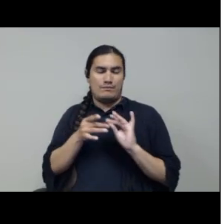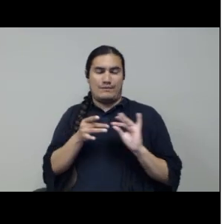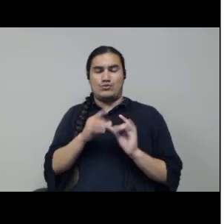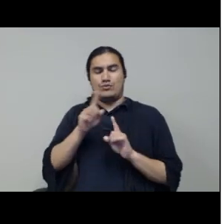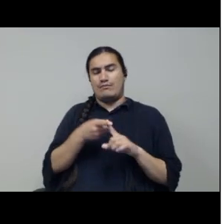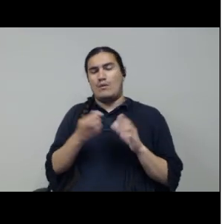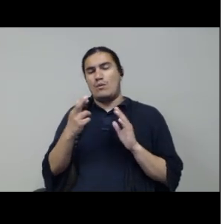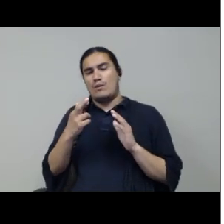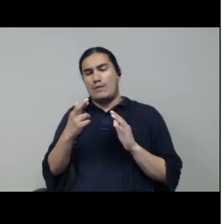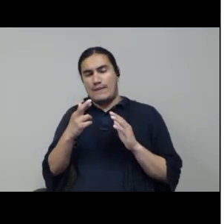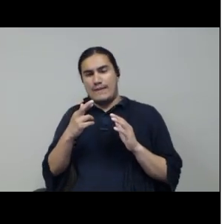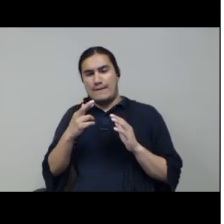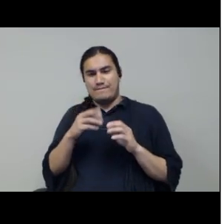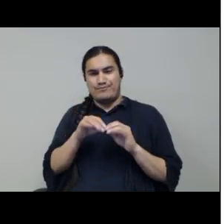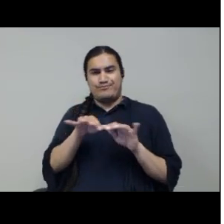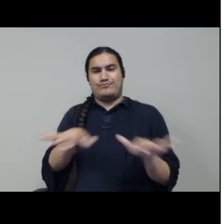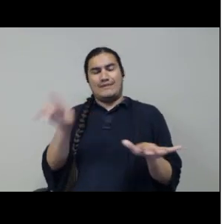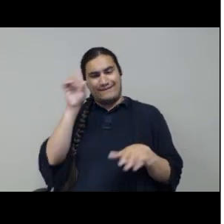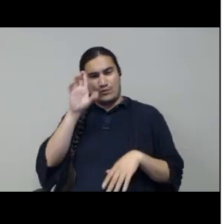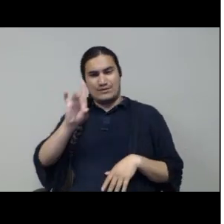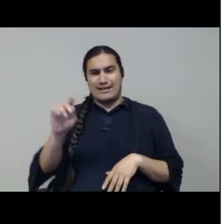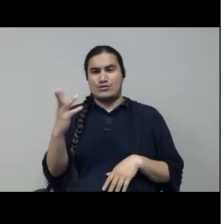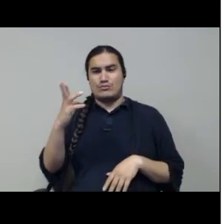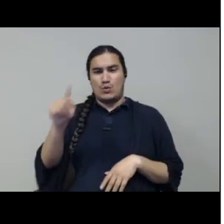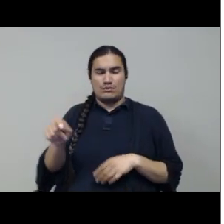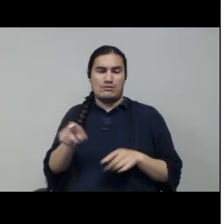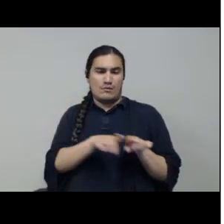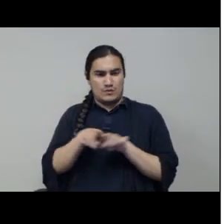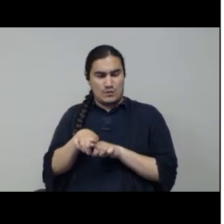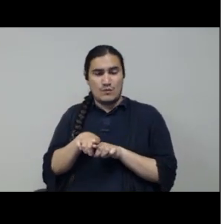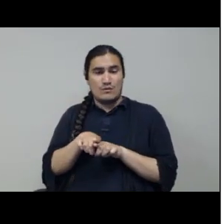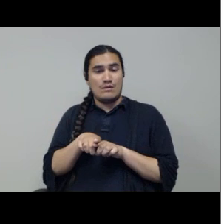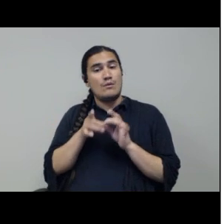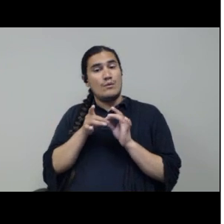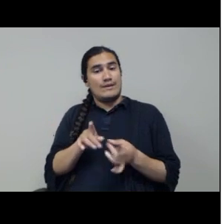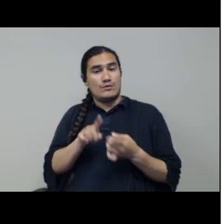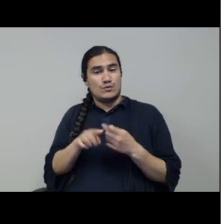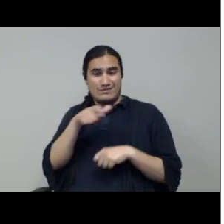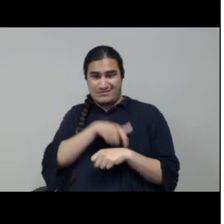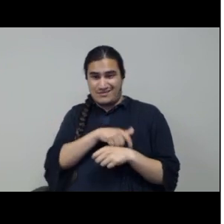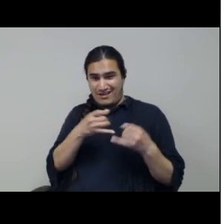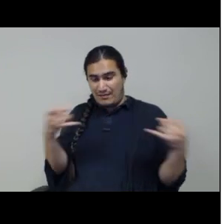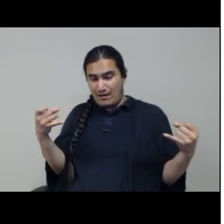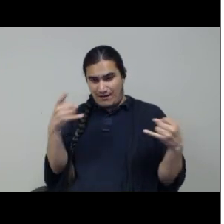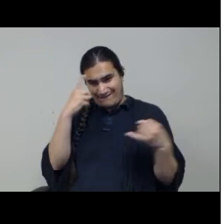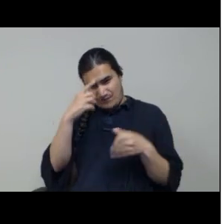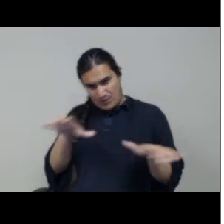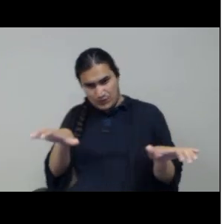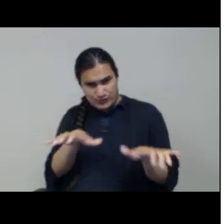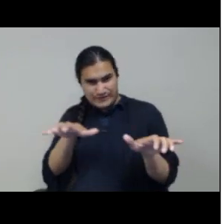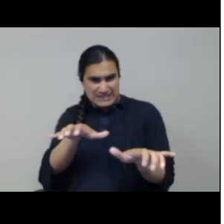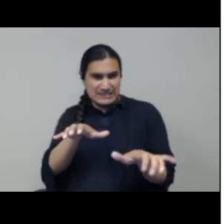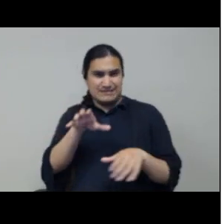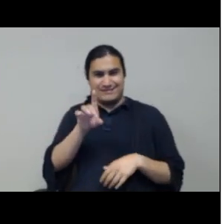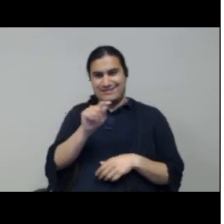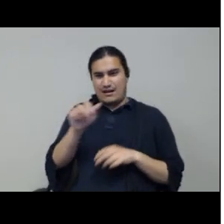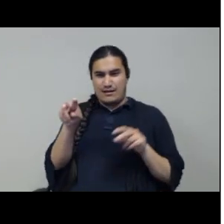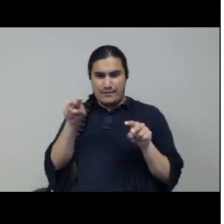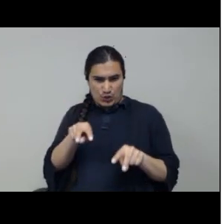the rollout of the dashboard as well. As far as the timeline for activities for the data